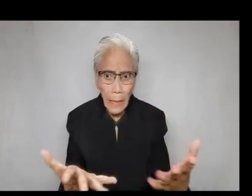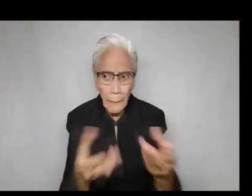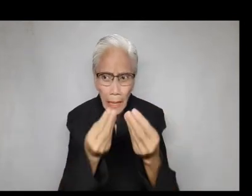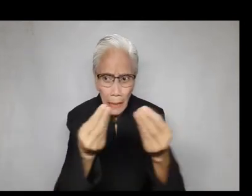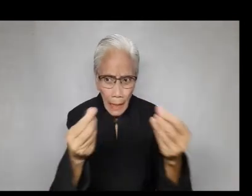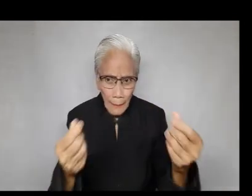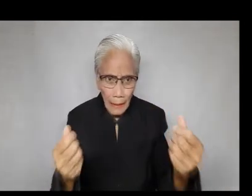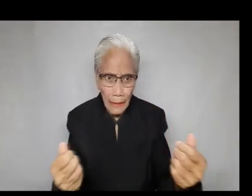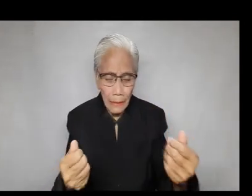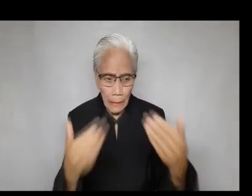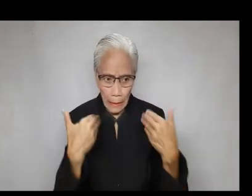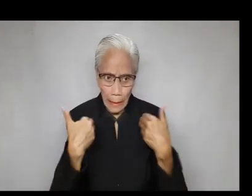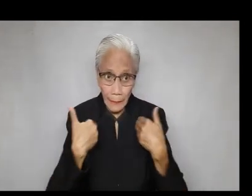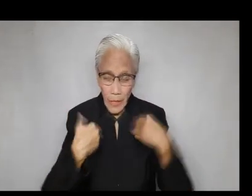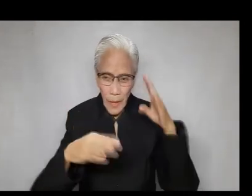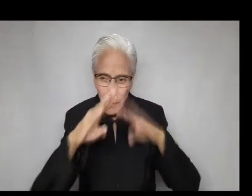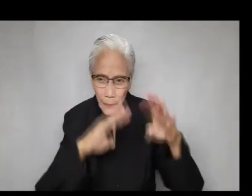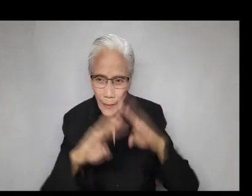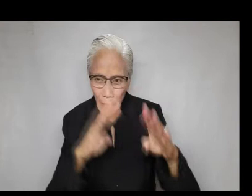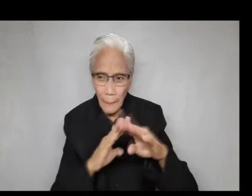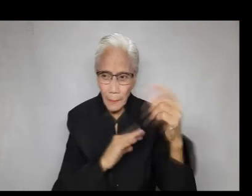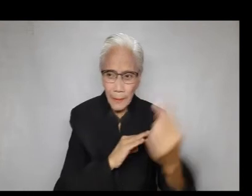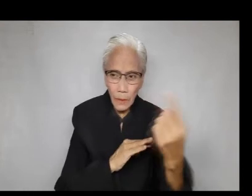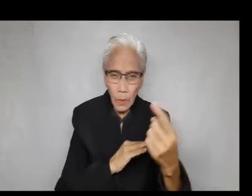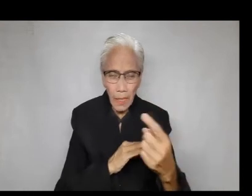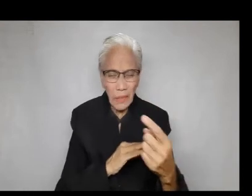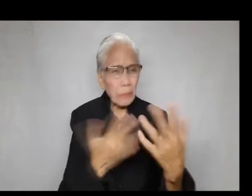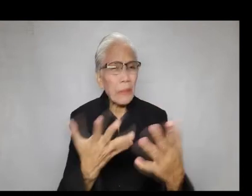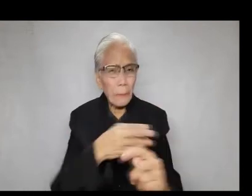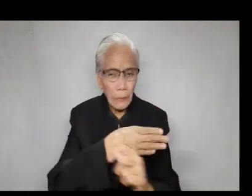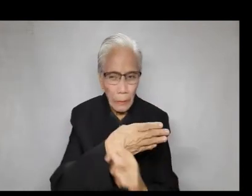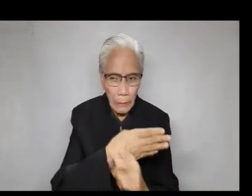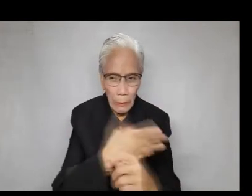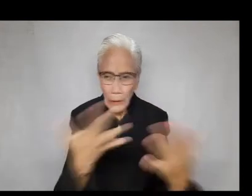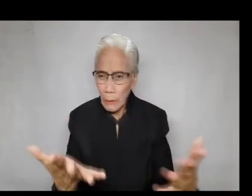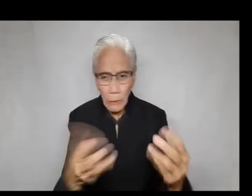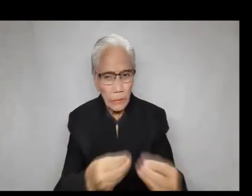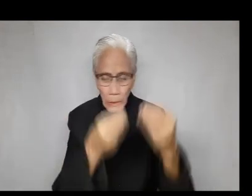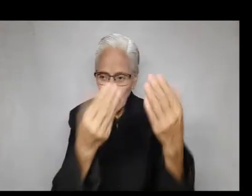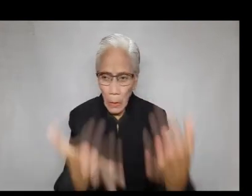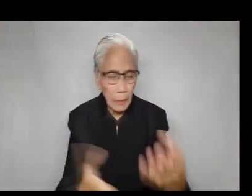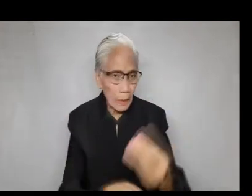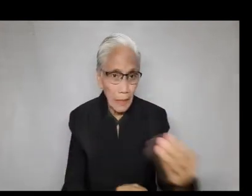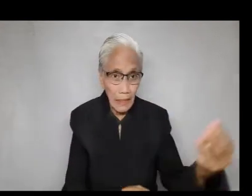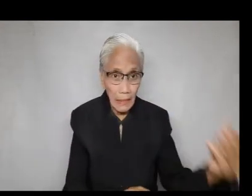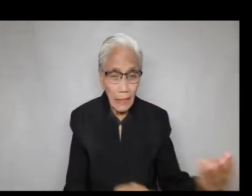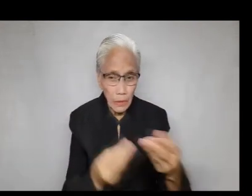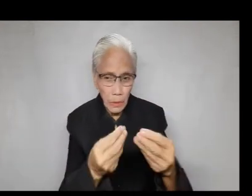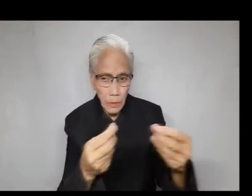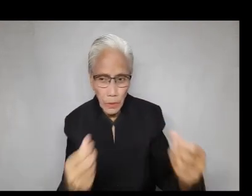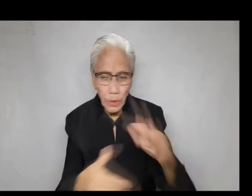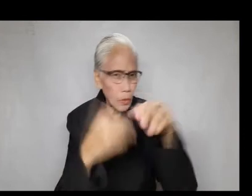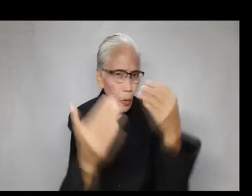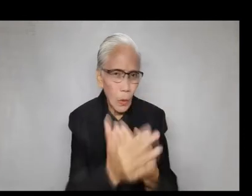who resorts to hastily contrived remedies that alleviate problems only for the time